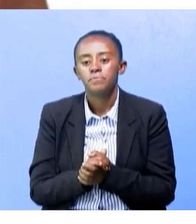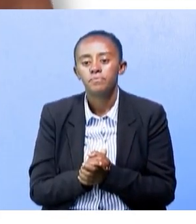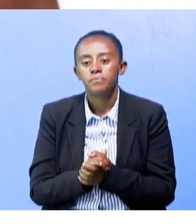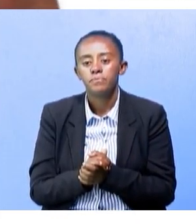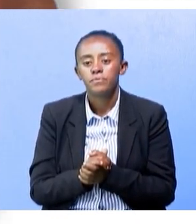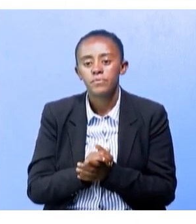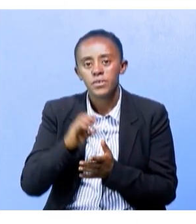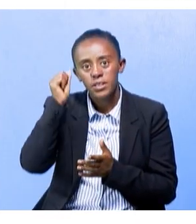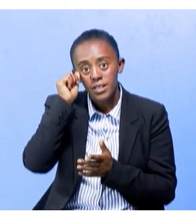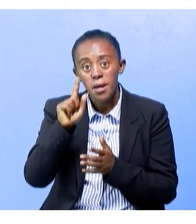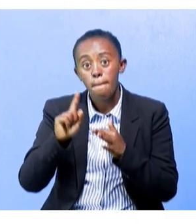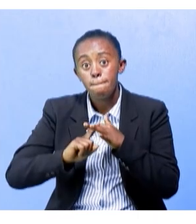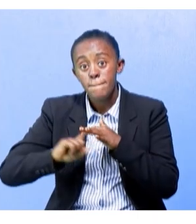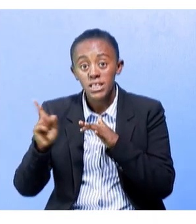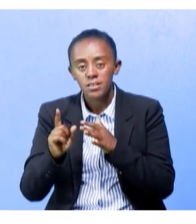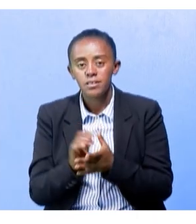he missed